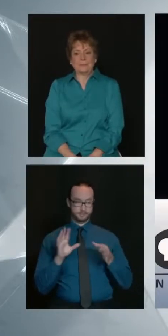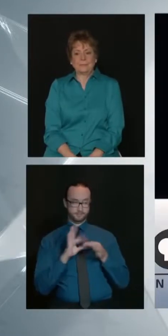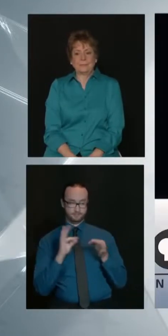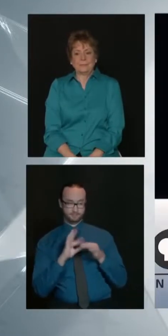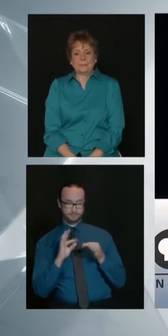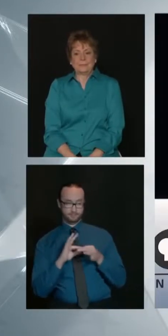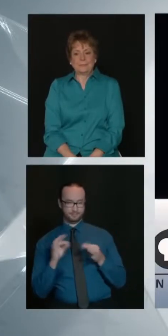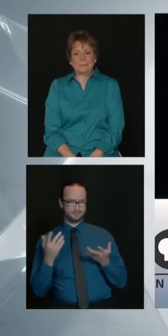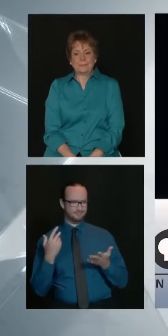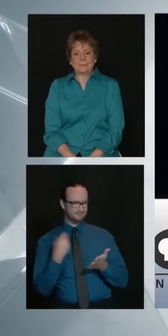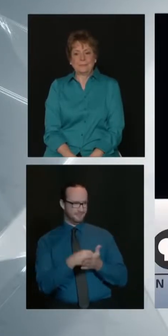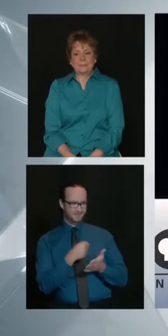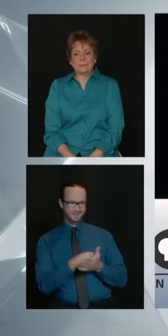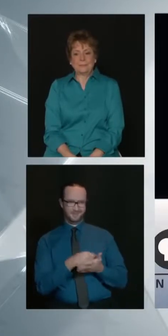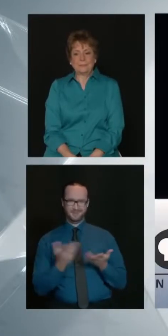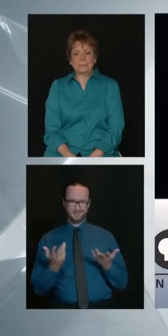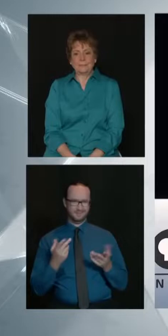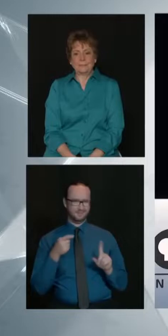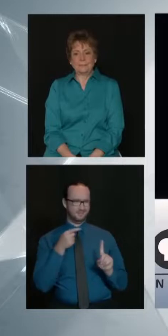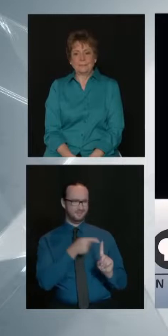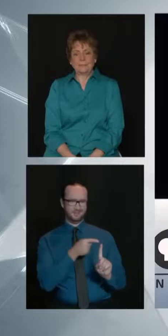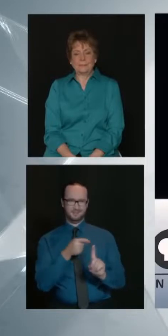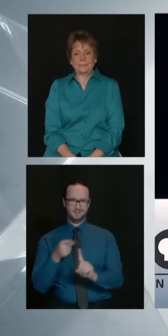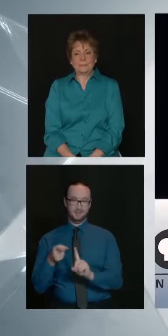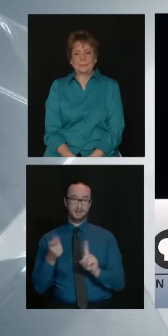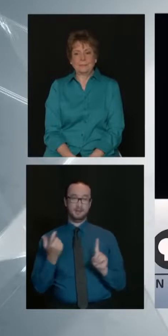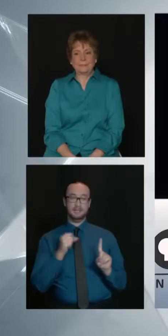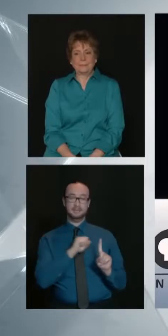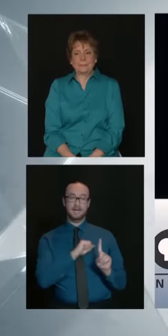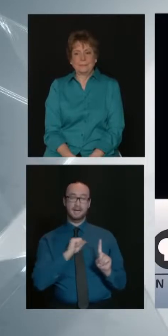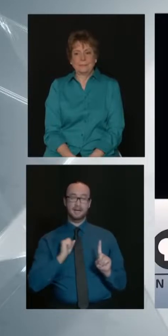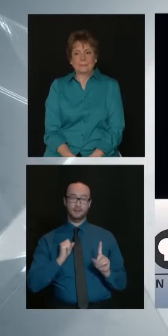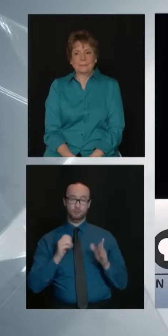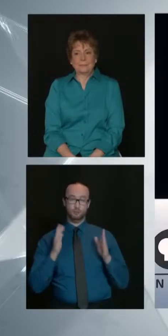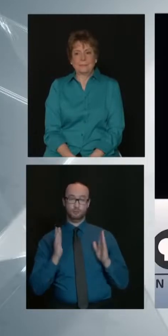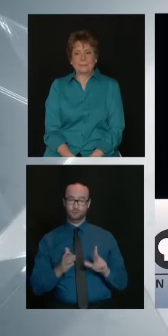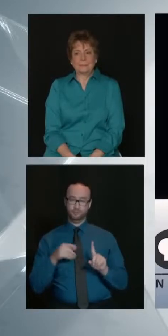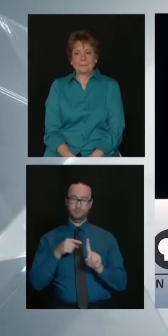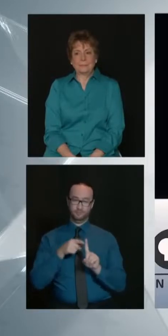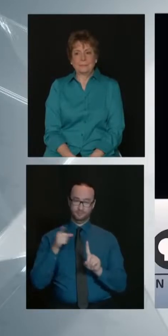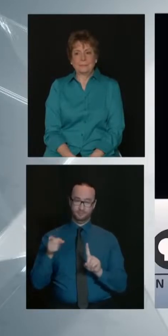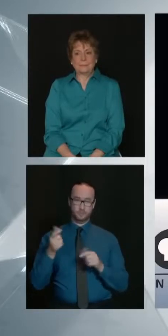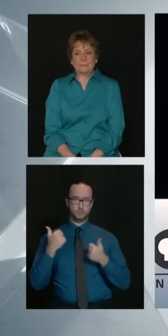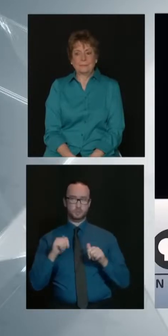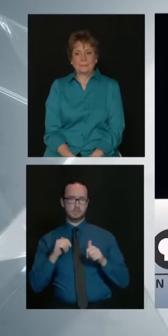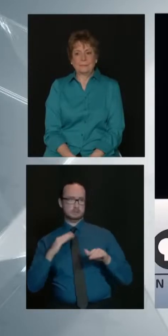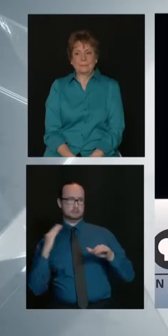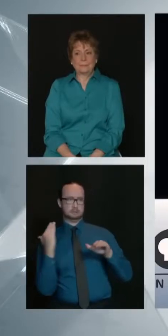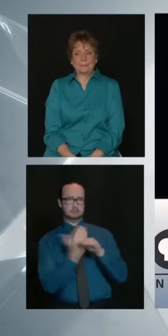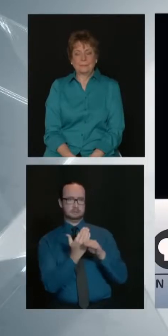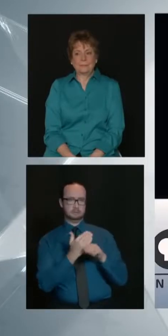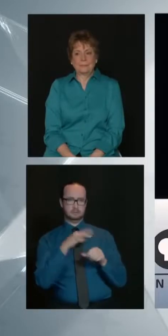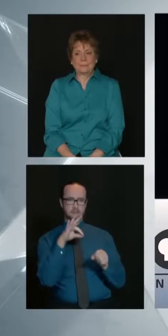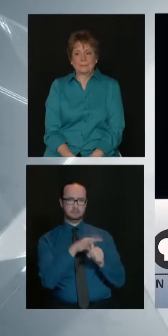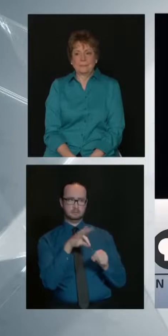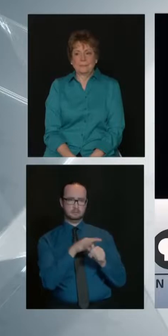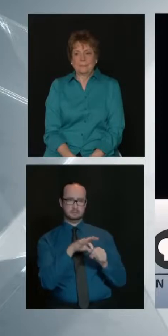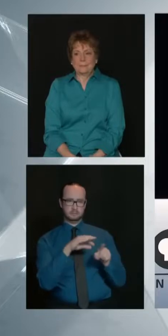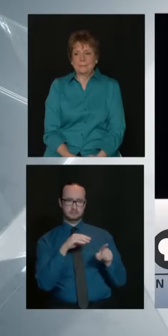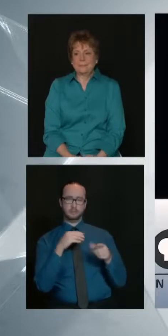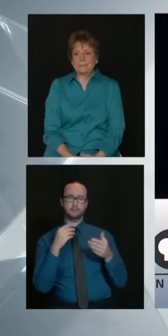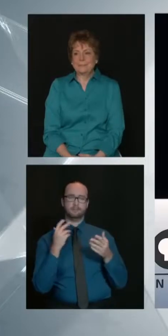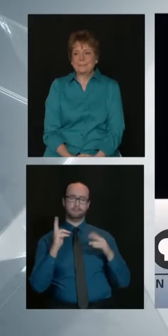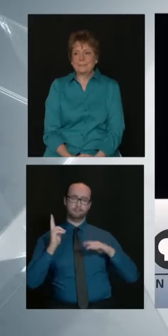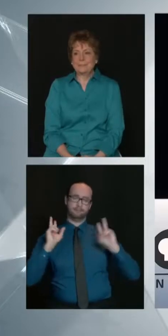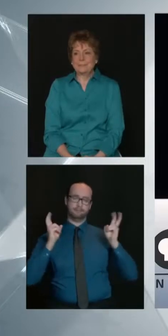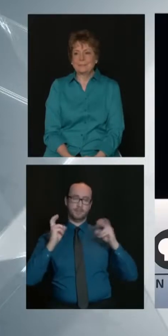least Senator Sinema stopped Build Back Better. My gosh, you were ready to vote for that. That would have just ruined our economy even worse. I know Senator